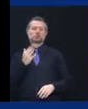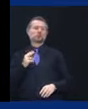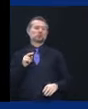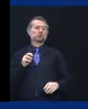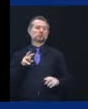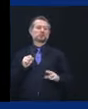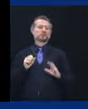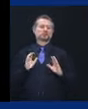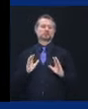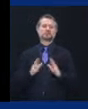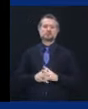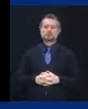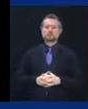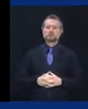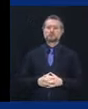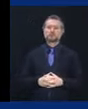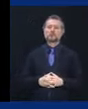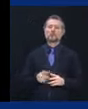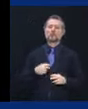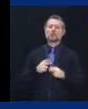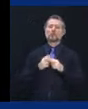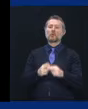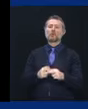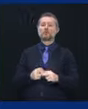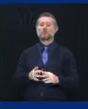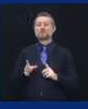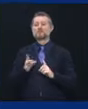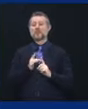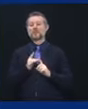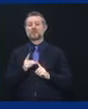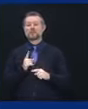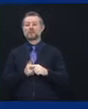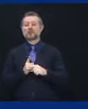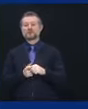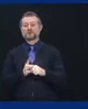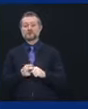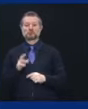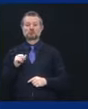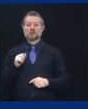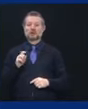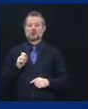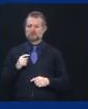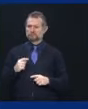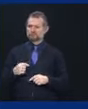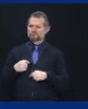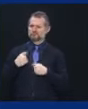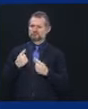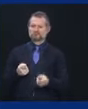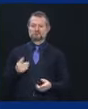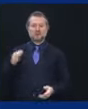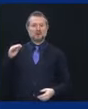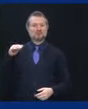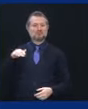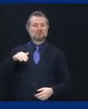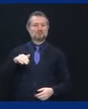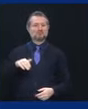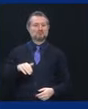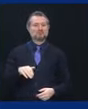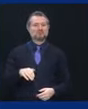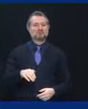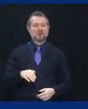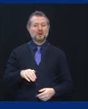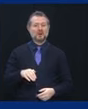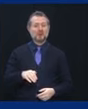Overall, the positivity rate has been dropping, and it's been dropping across